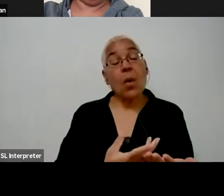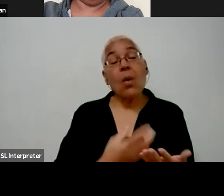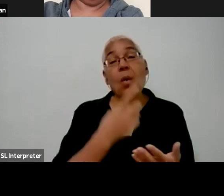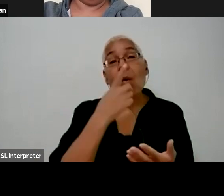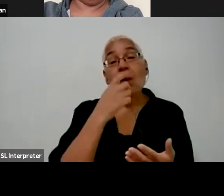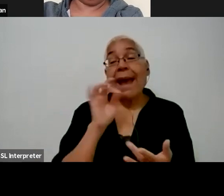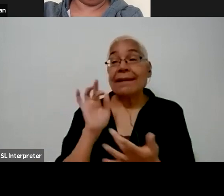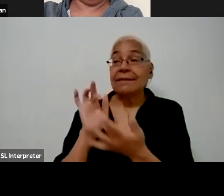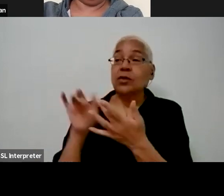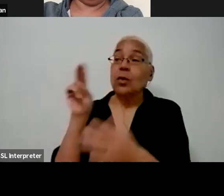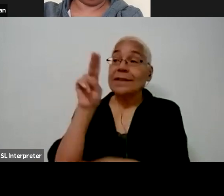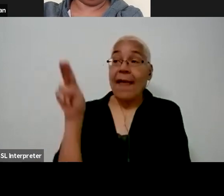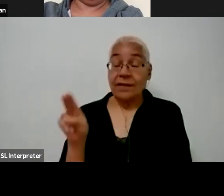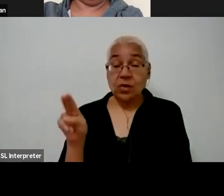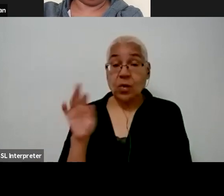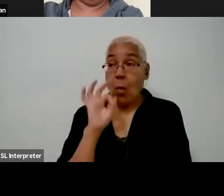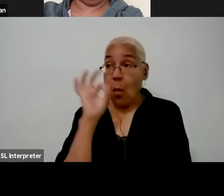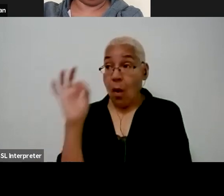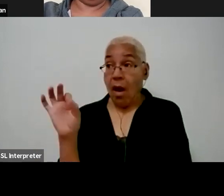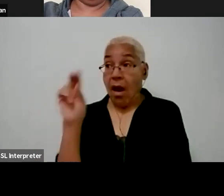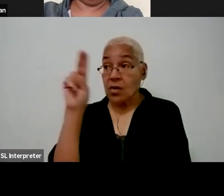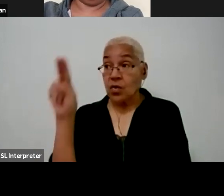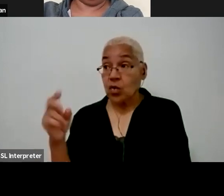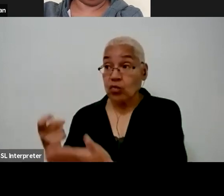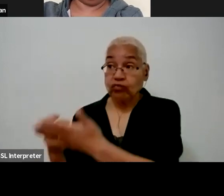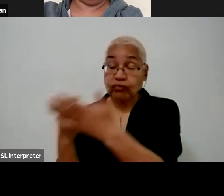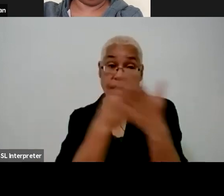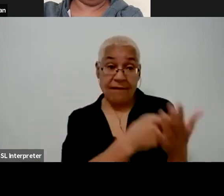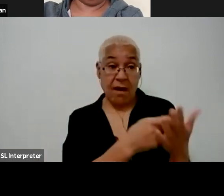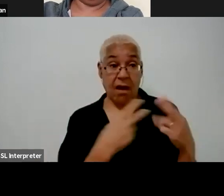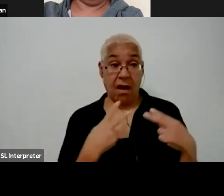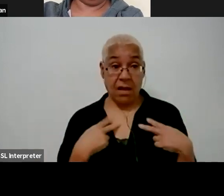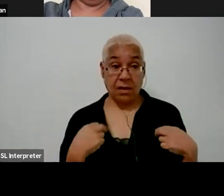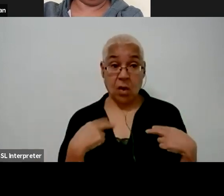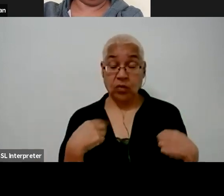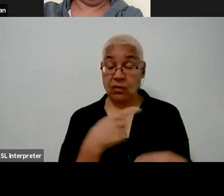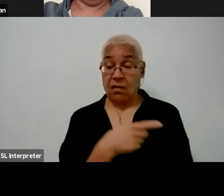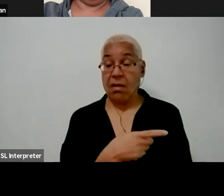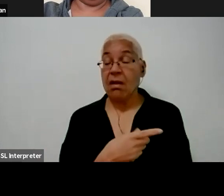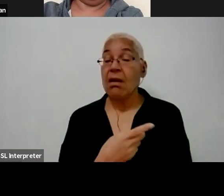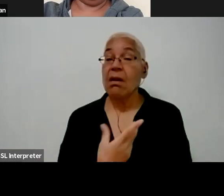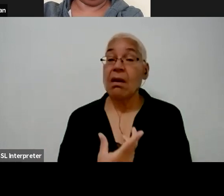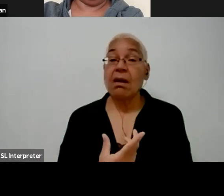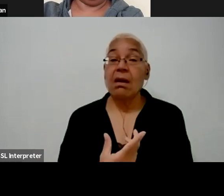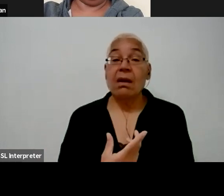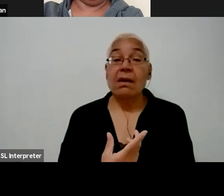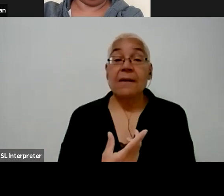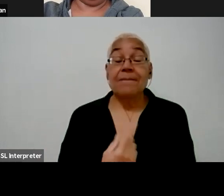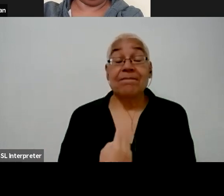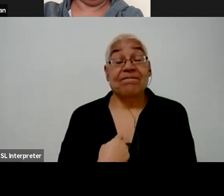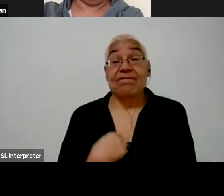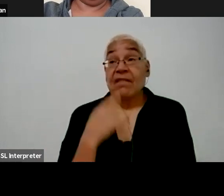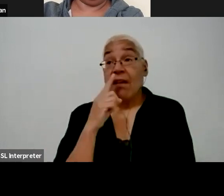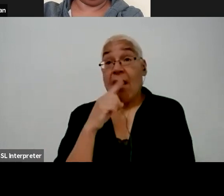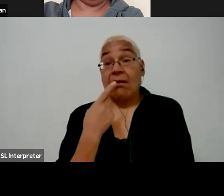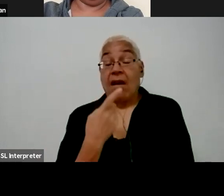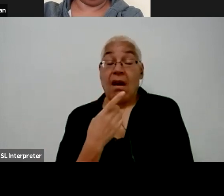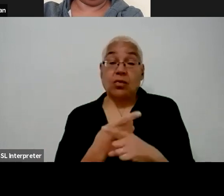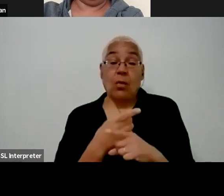and ask the school to also make a referral. I mean, obviously, I can't comment on